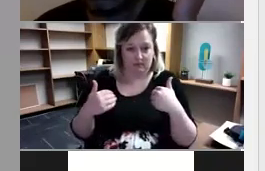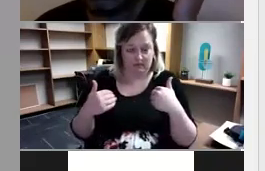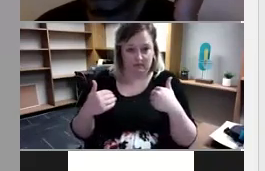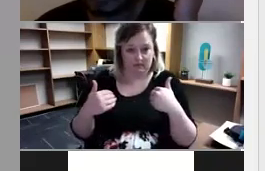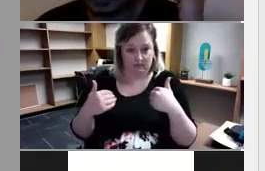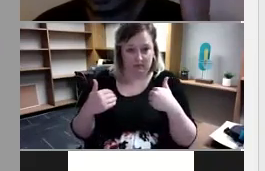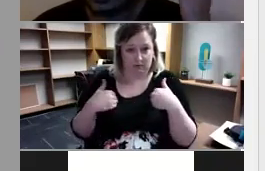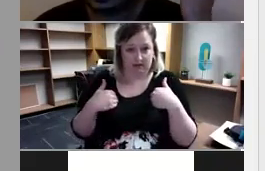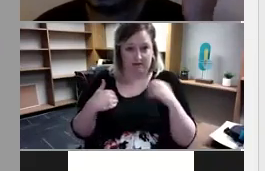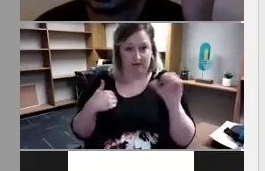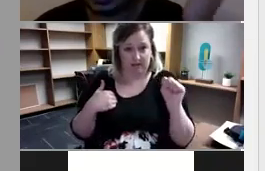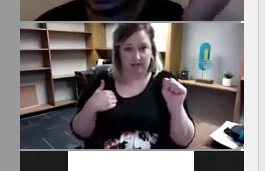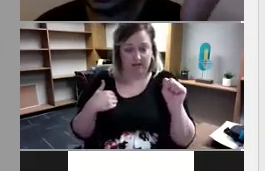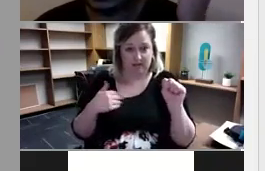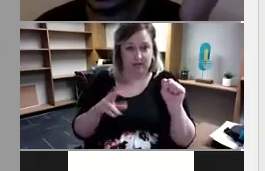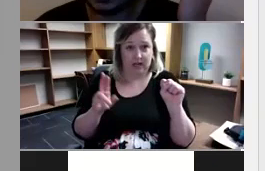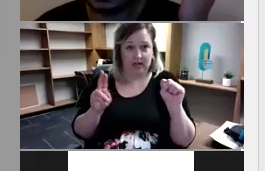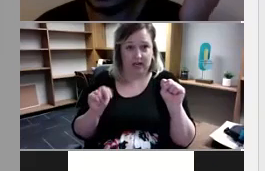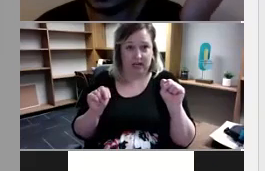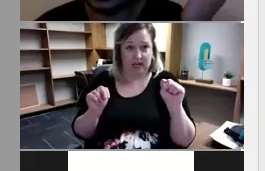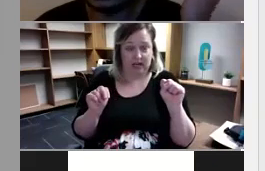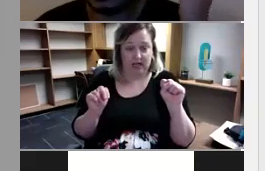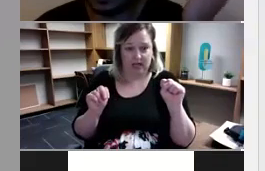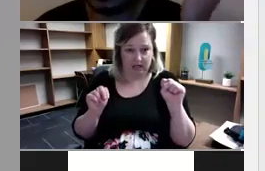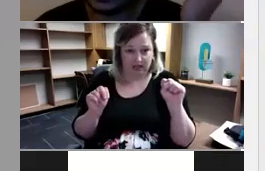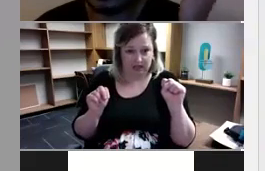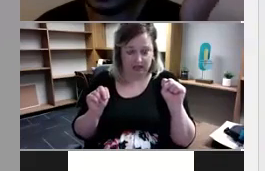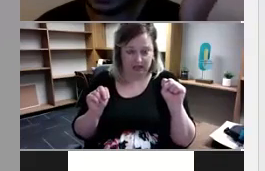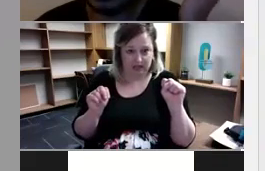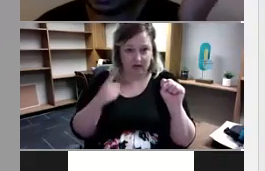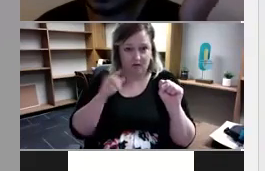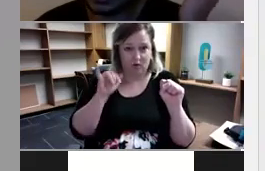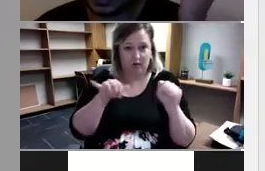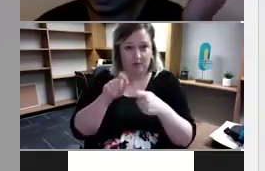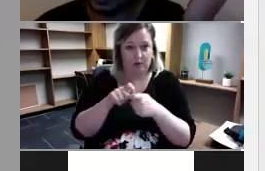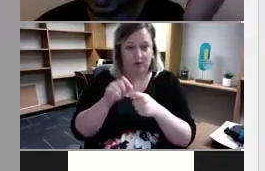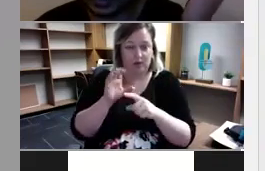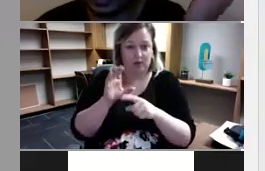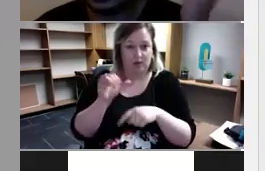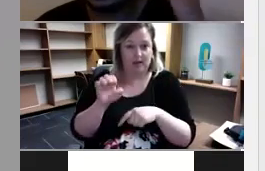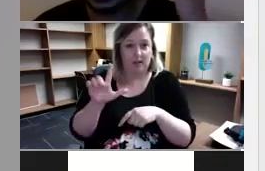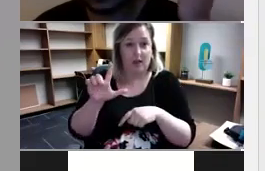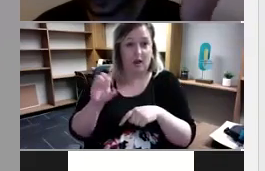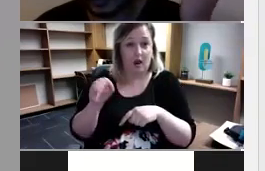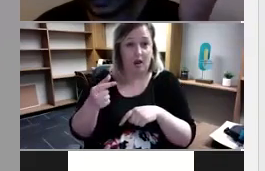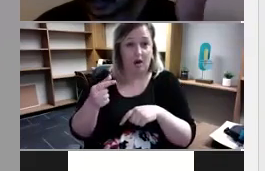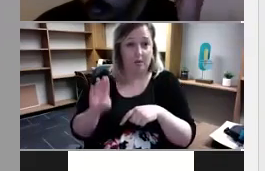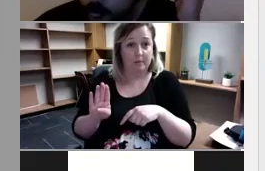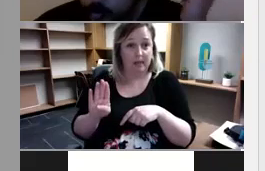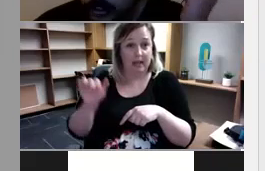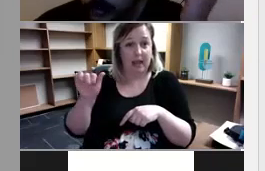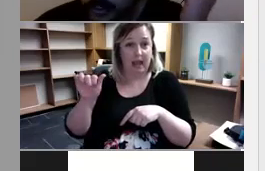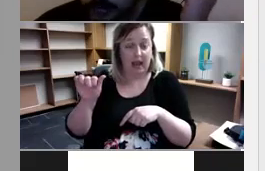n. So here in this particular case, our log base BA becomes slightly complicated. I want you